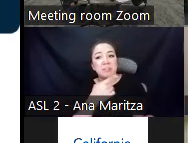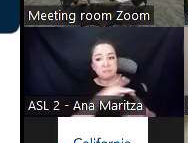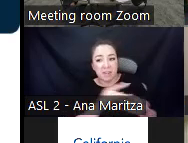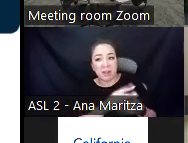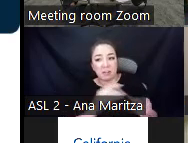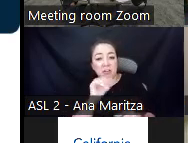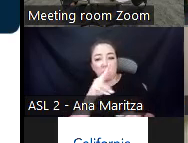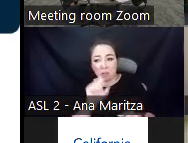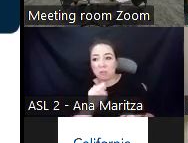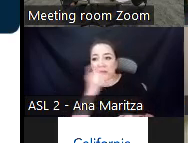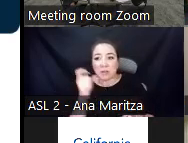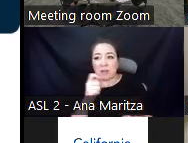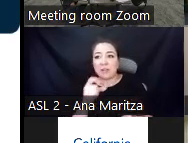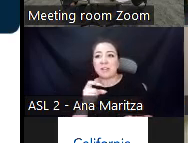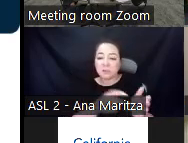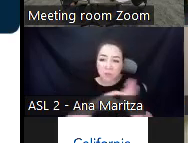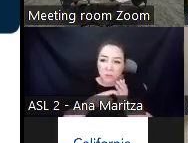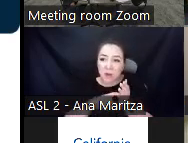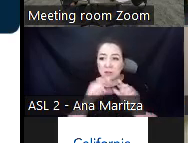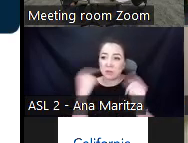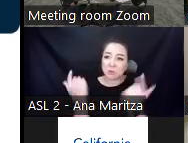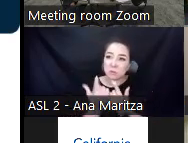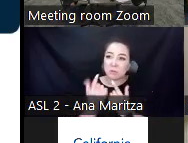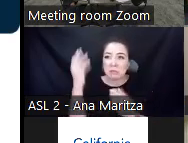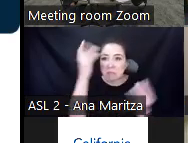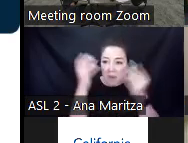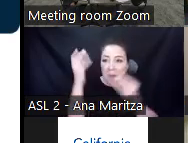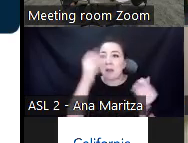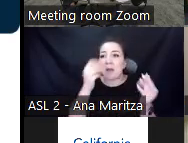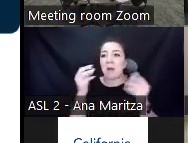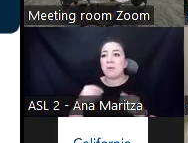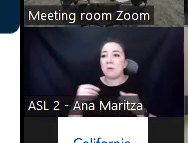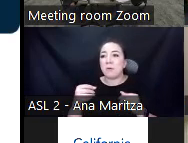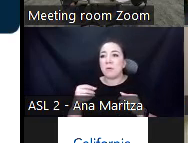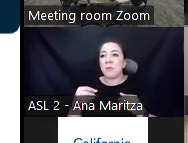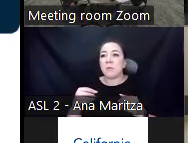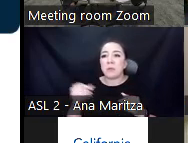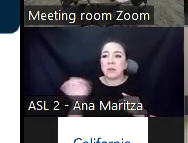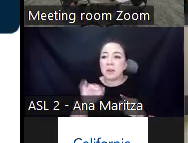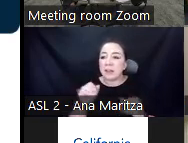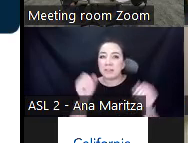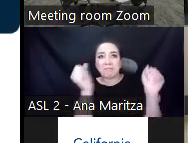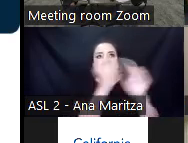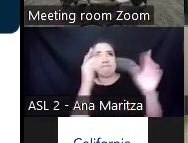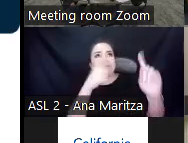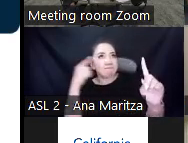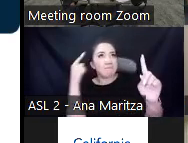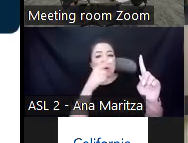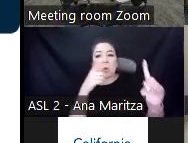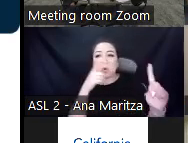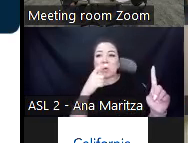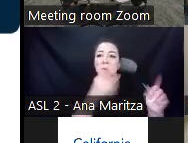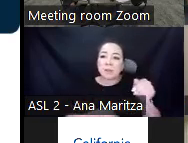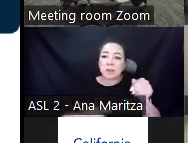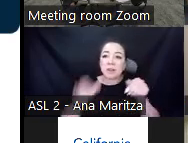not, it requires this group to think about like what, like the vision is who's going to be covered